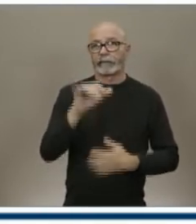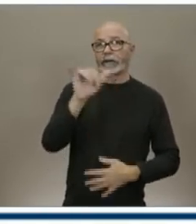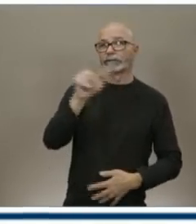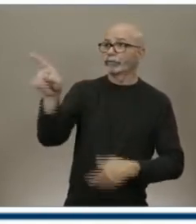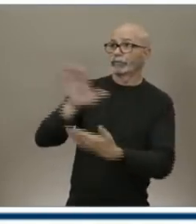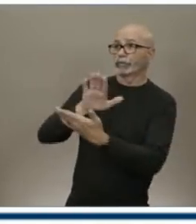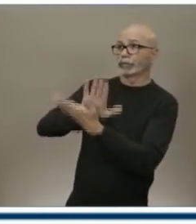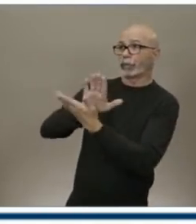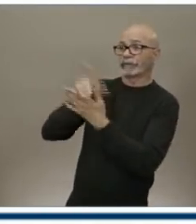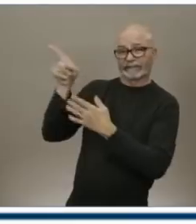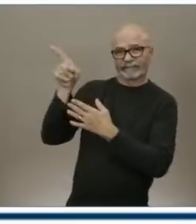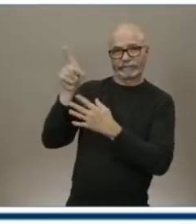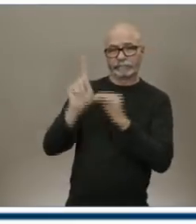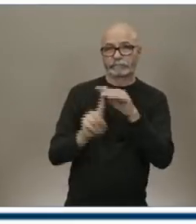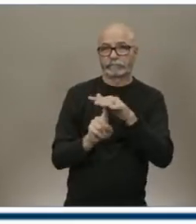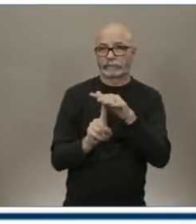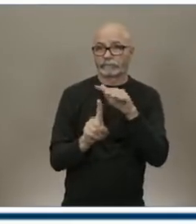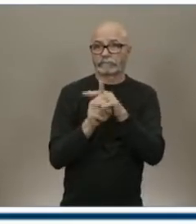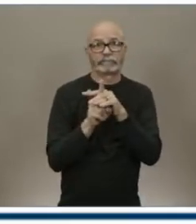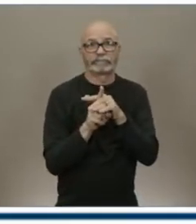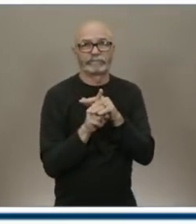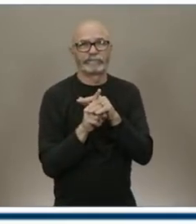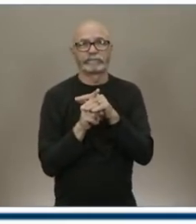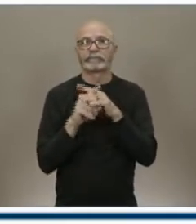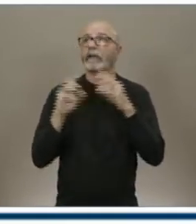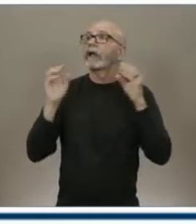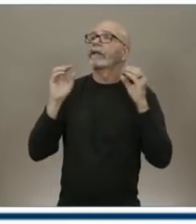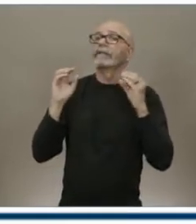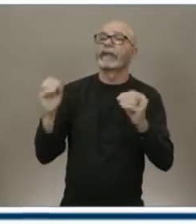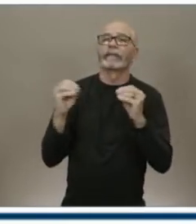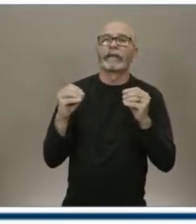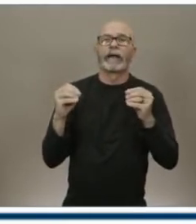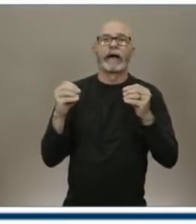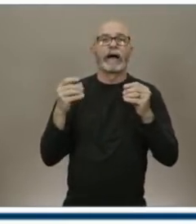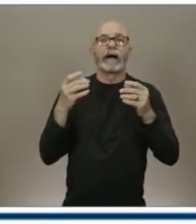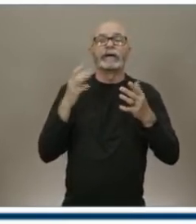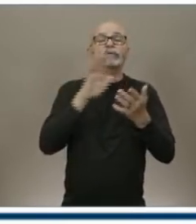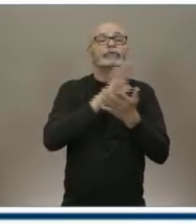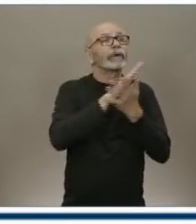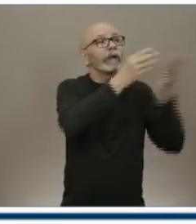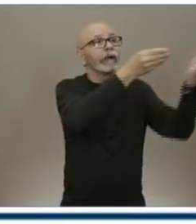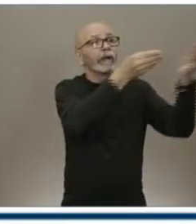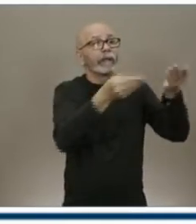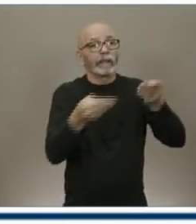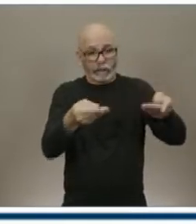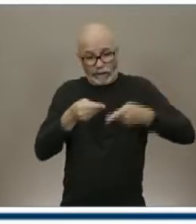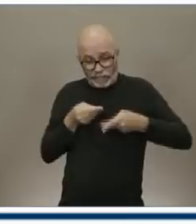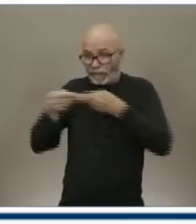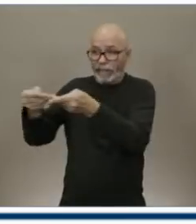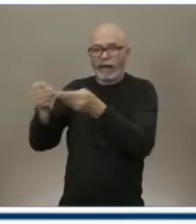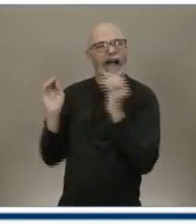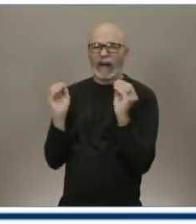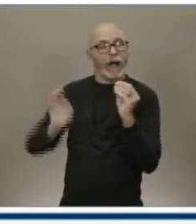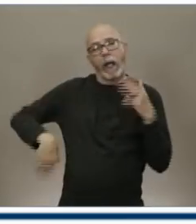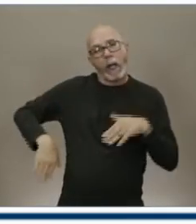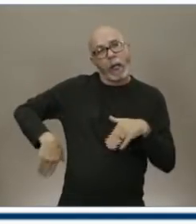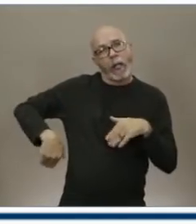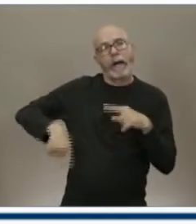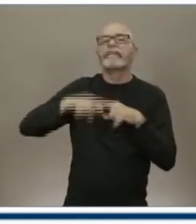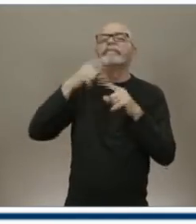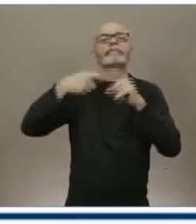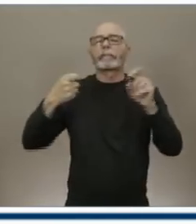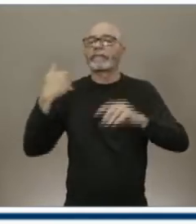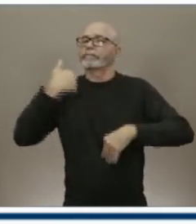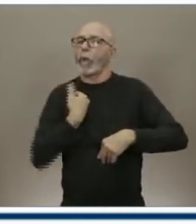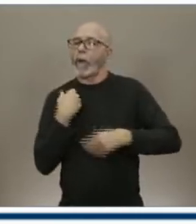to transmission within the school environment. What we're seeing is people that are exposed outside of the school and then